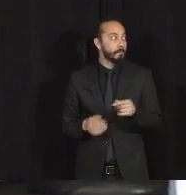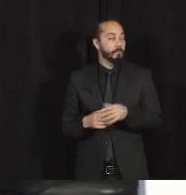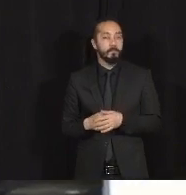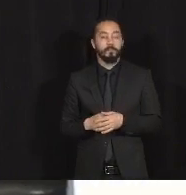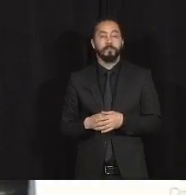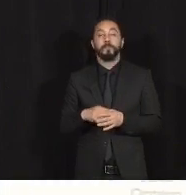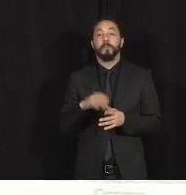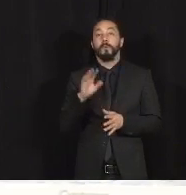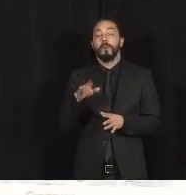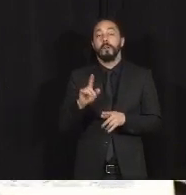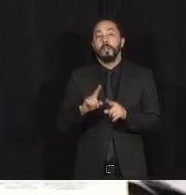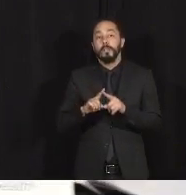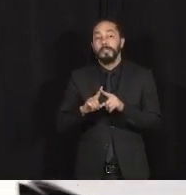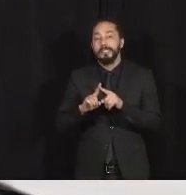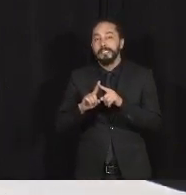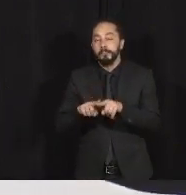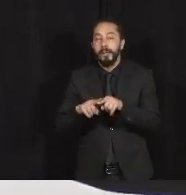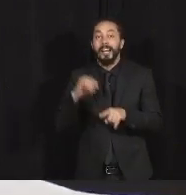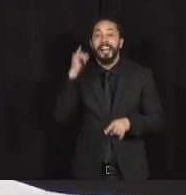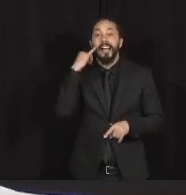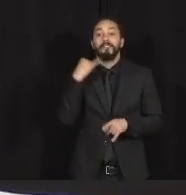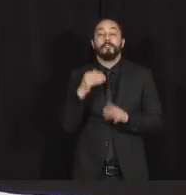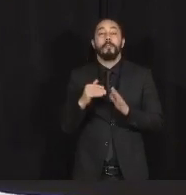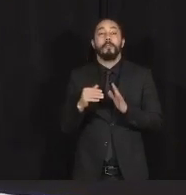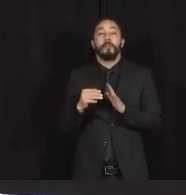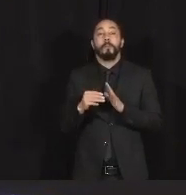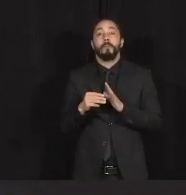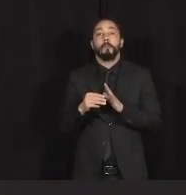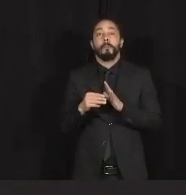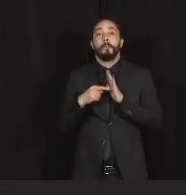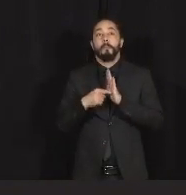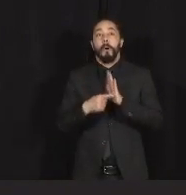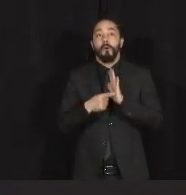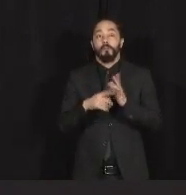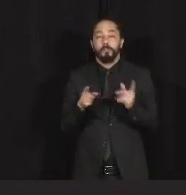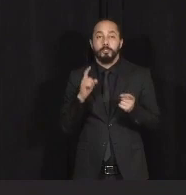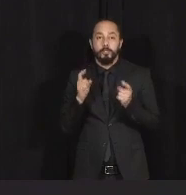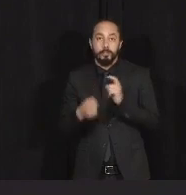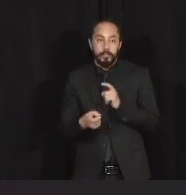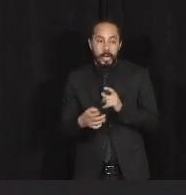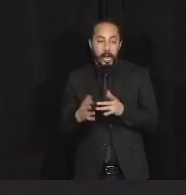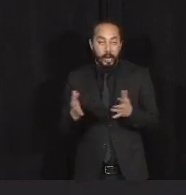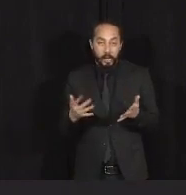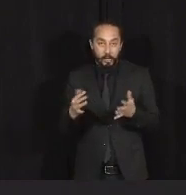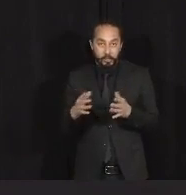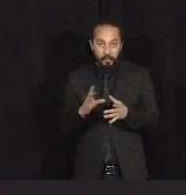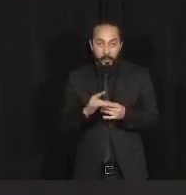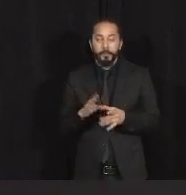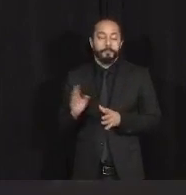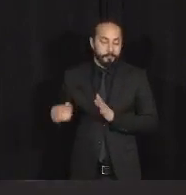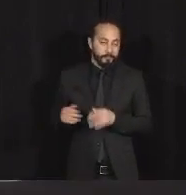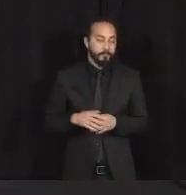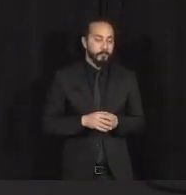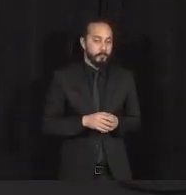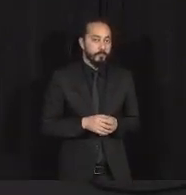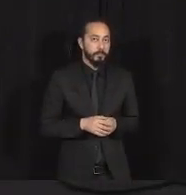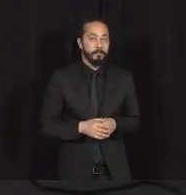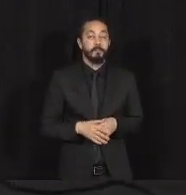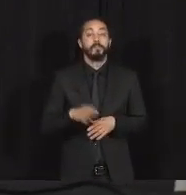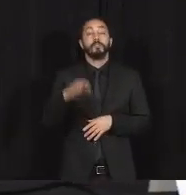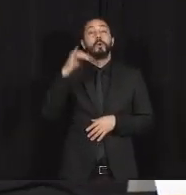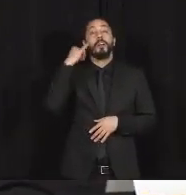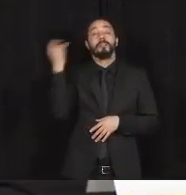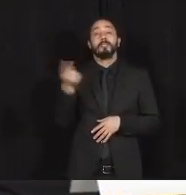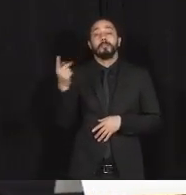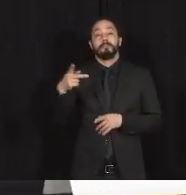that? Do you wish to comment, Staney? Yeah, I'm happy. So anything that changes the supply that we're anticipating